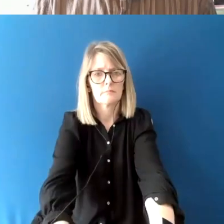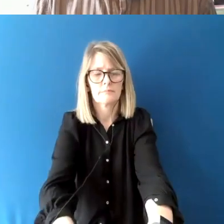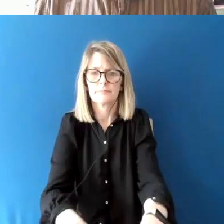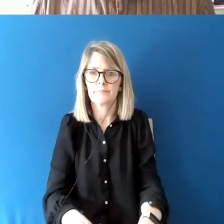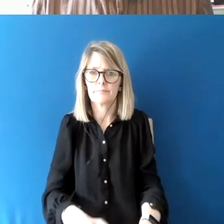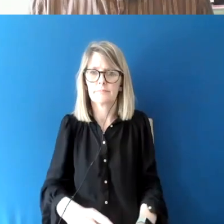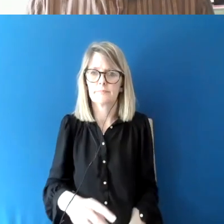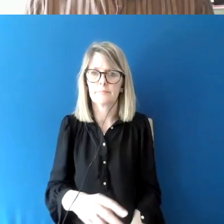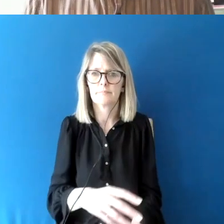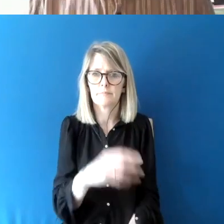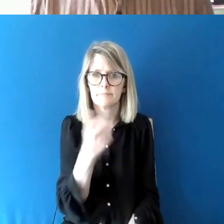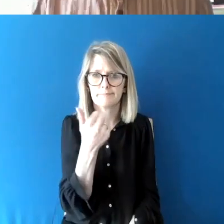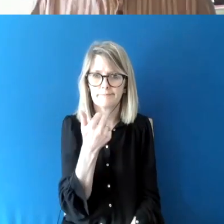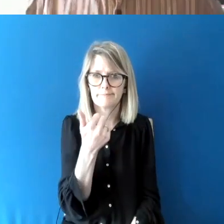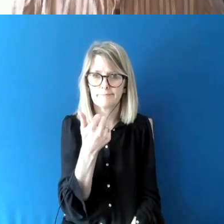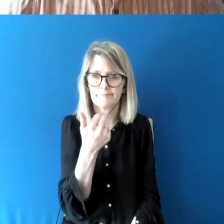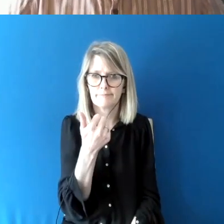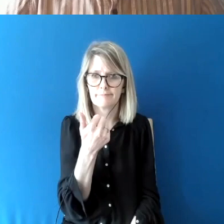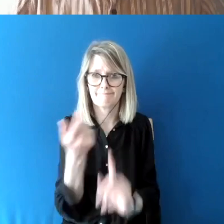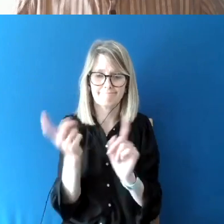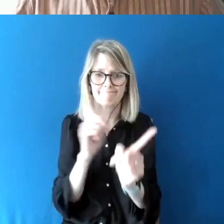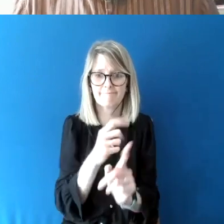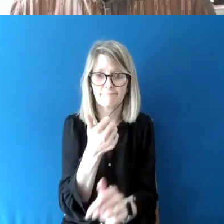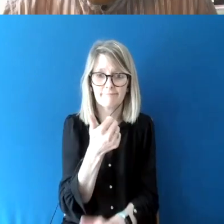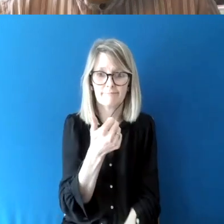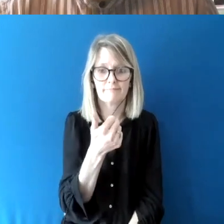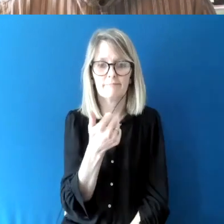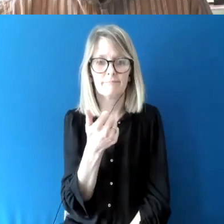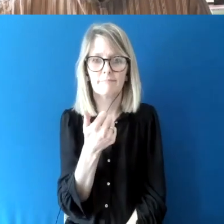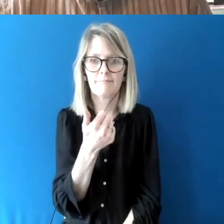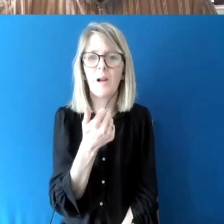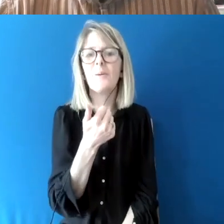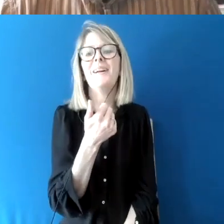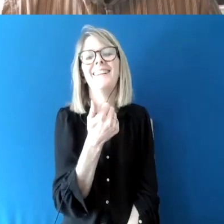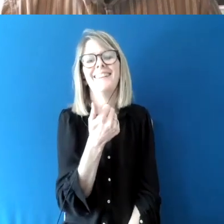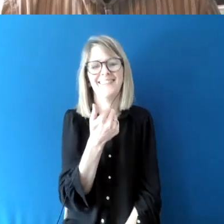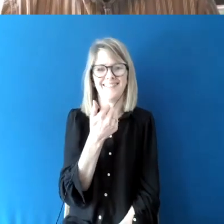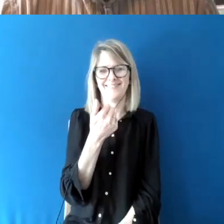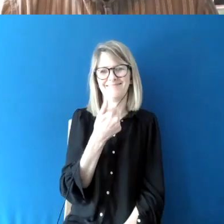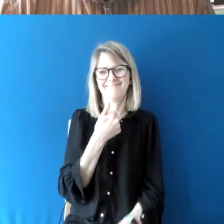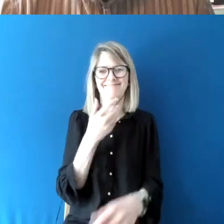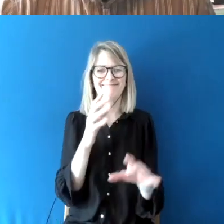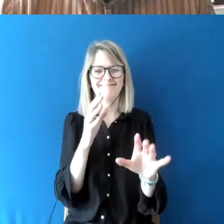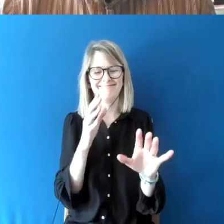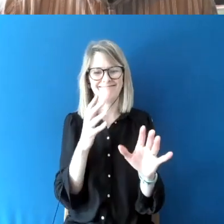Thank you, and thank you so much for ending it, for bringing this to an end on a challenge like that.